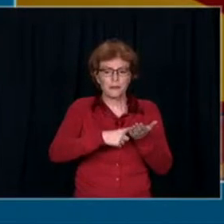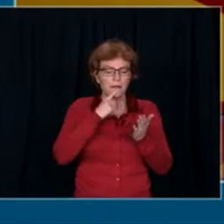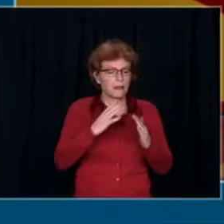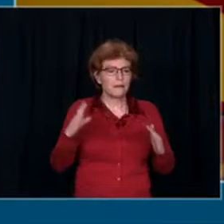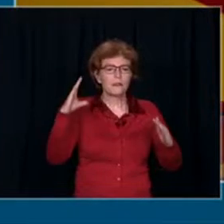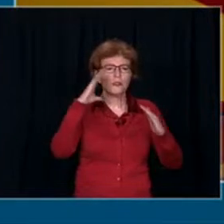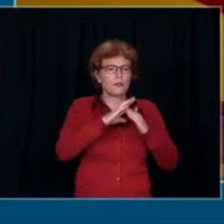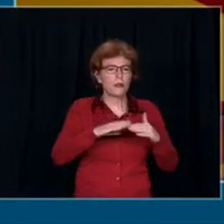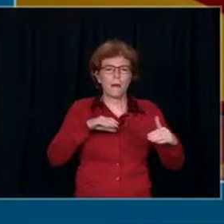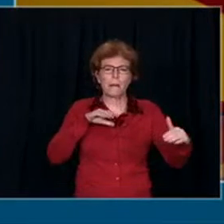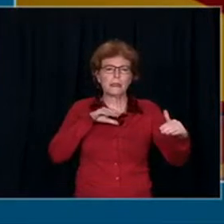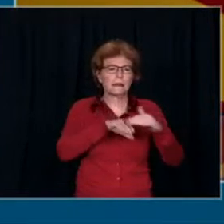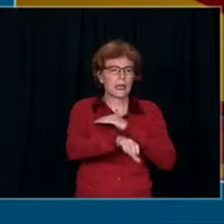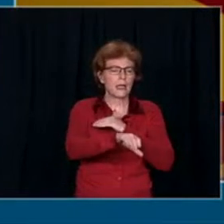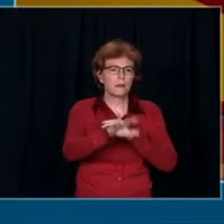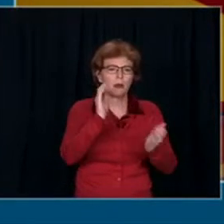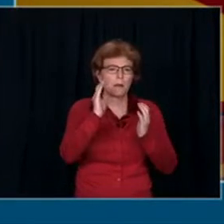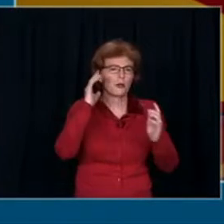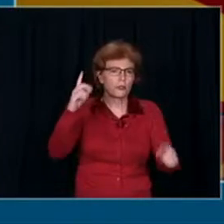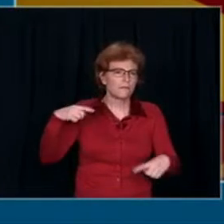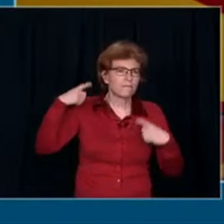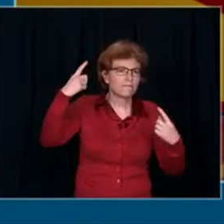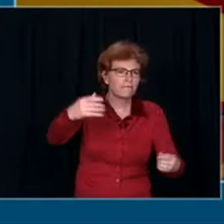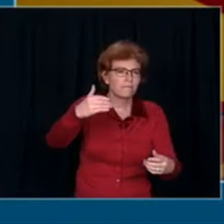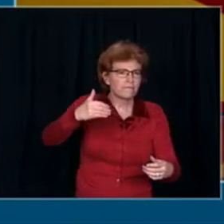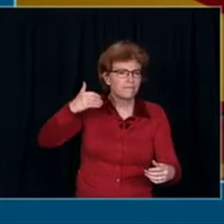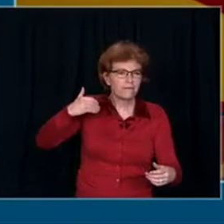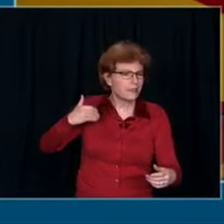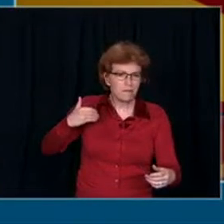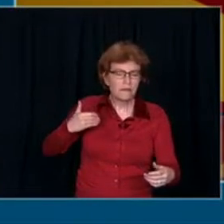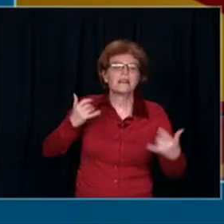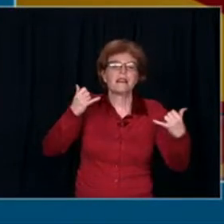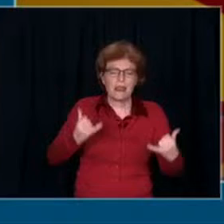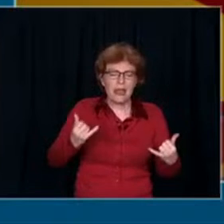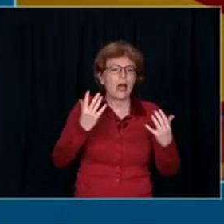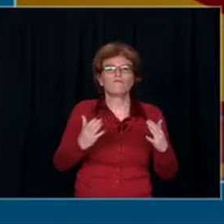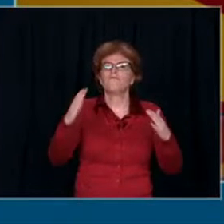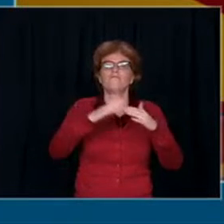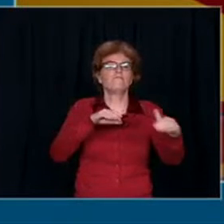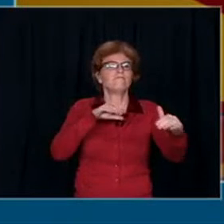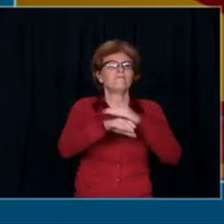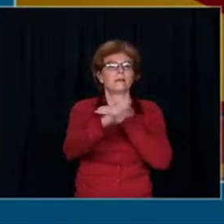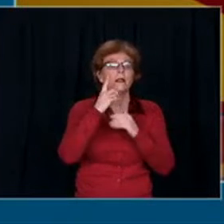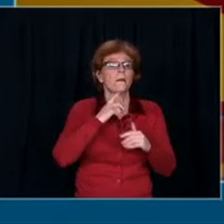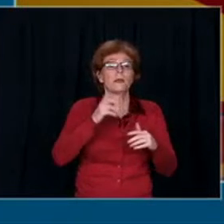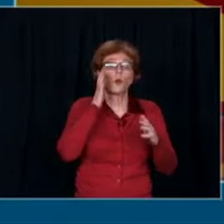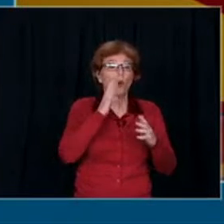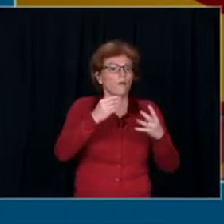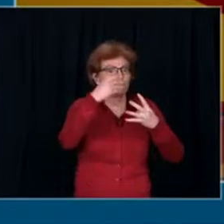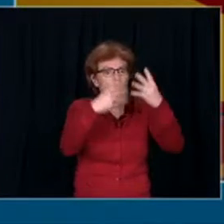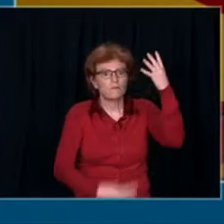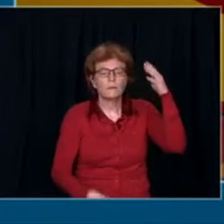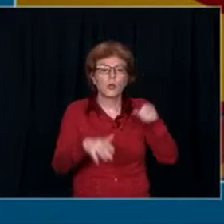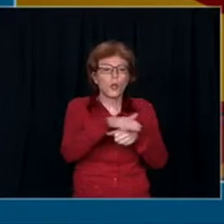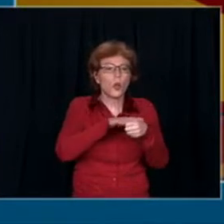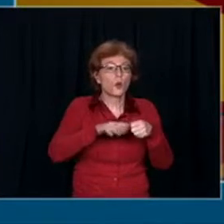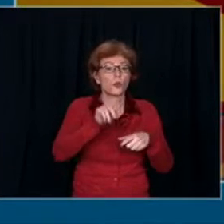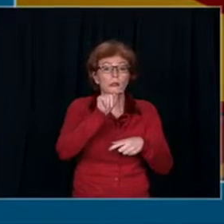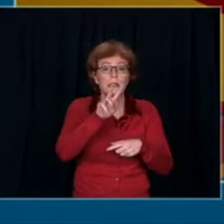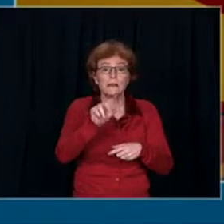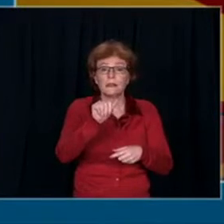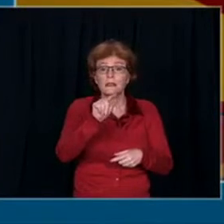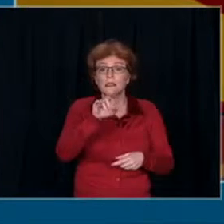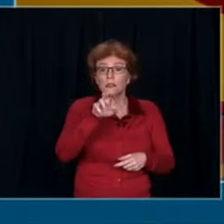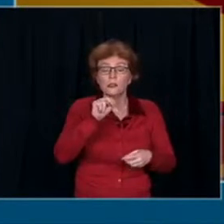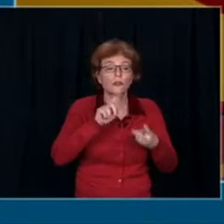most accessible in Arizona history. That means this conversation will air on a long list of local TV